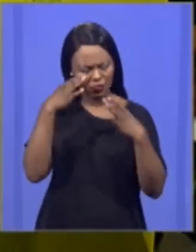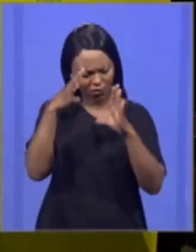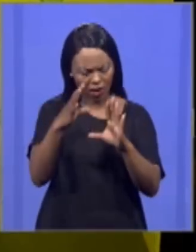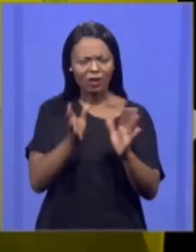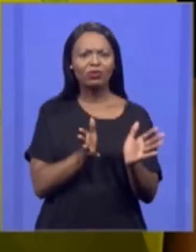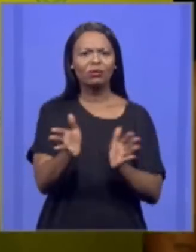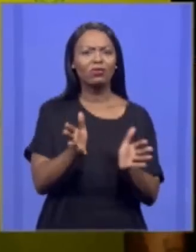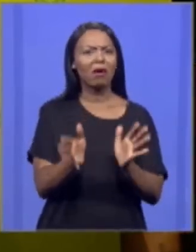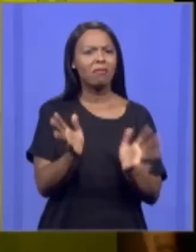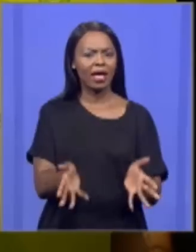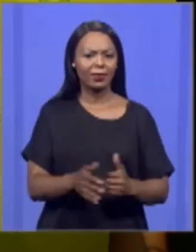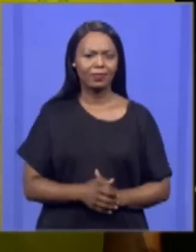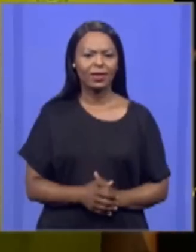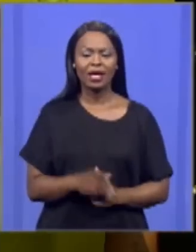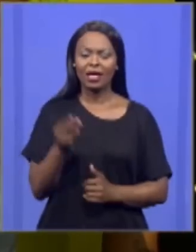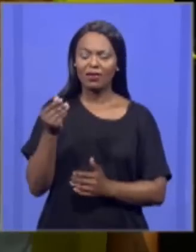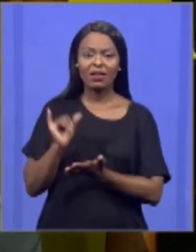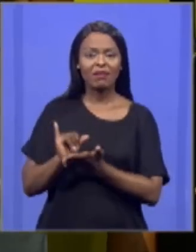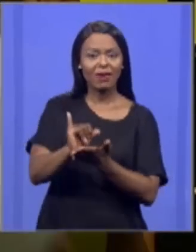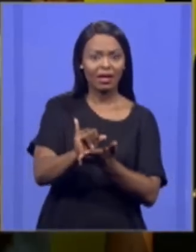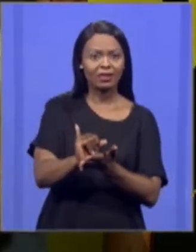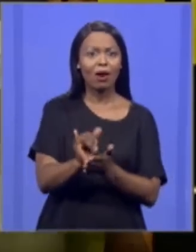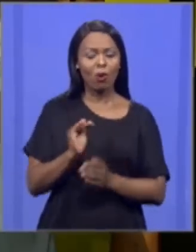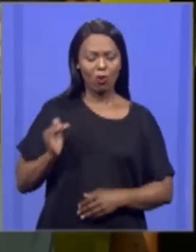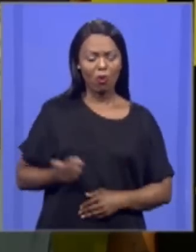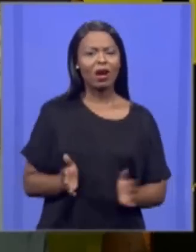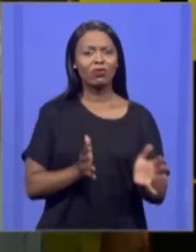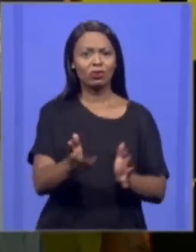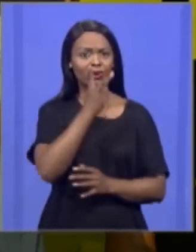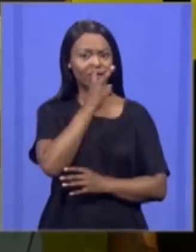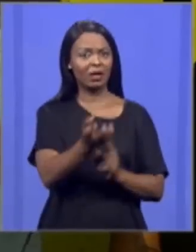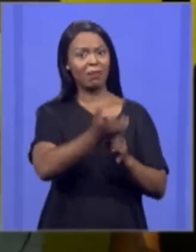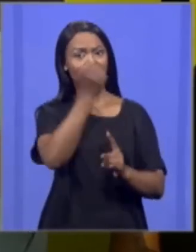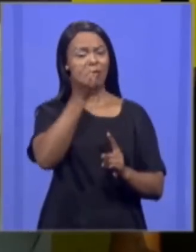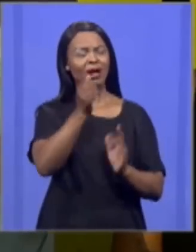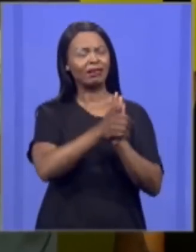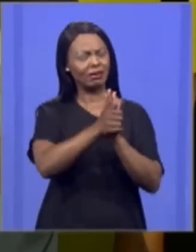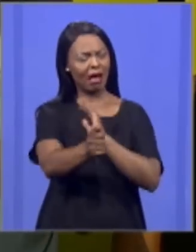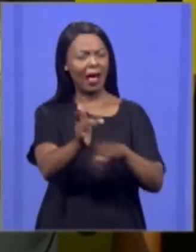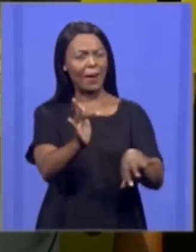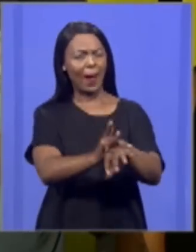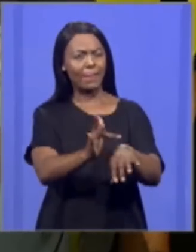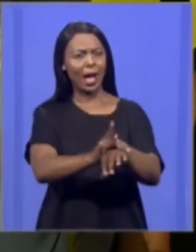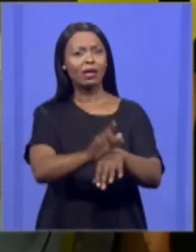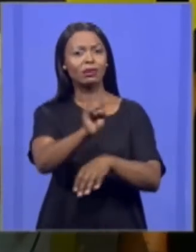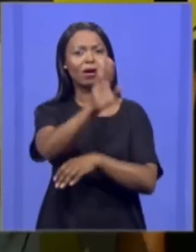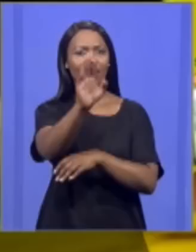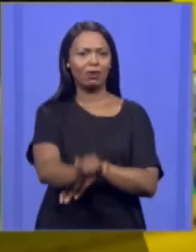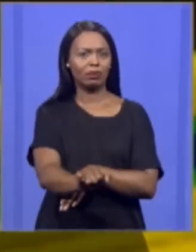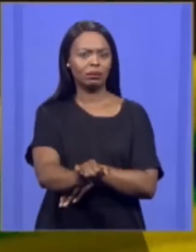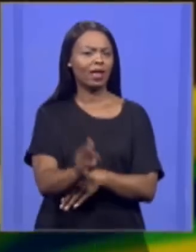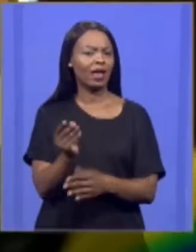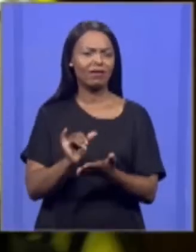play football. You see, when you invest in women's football, this is what you will get. We've got talent in South Africa. Let's invest in our women's